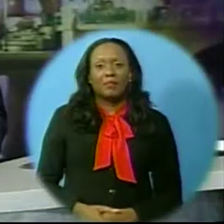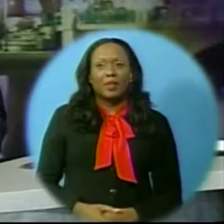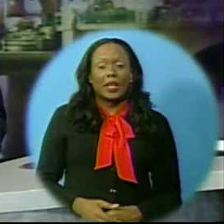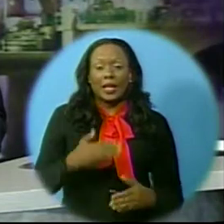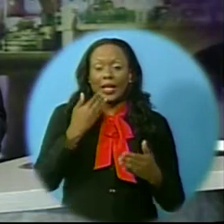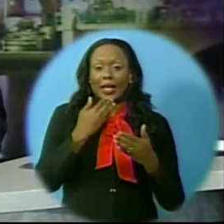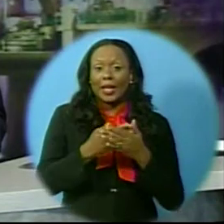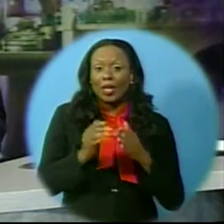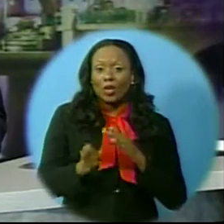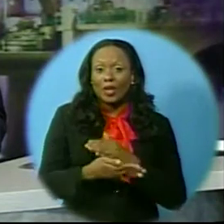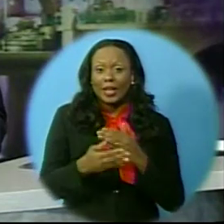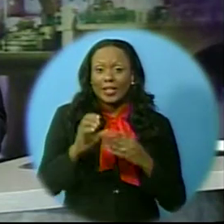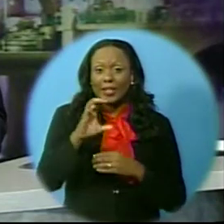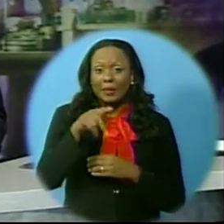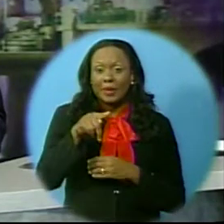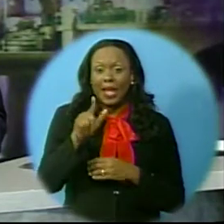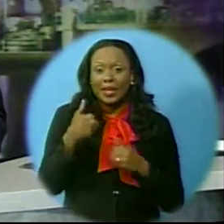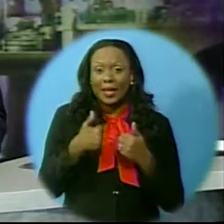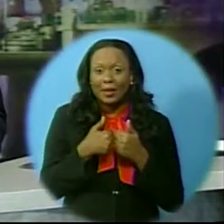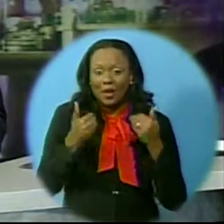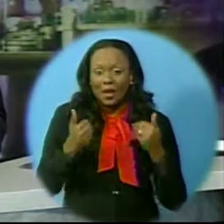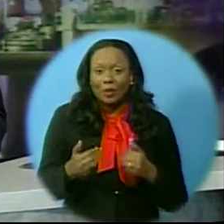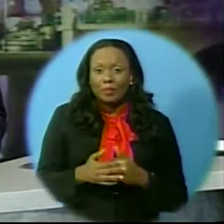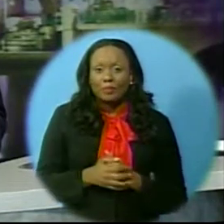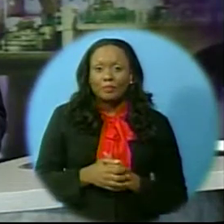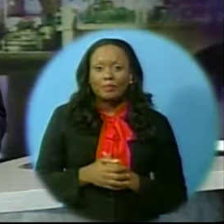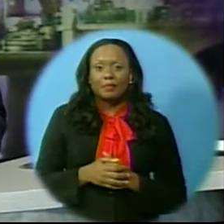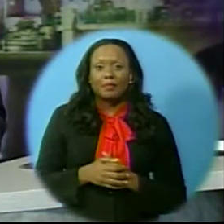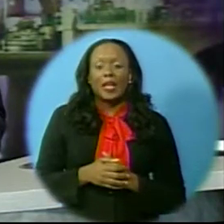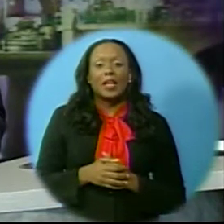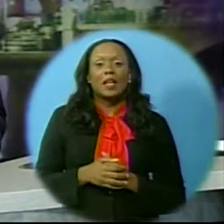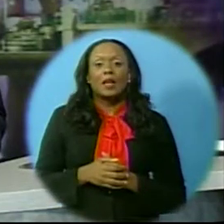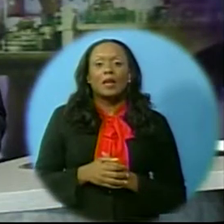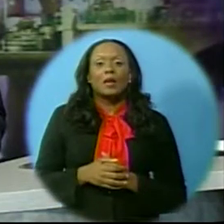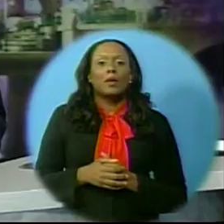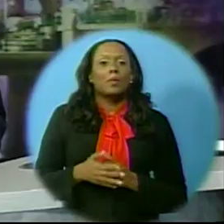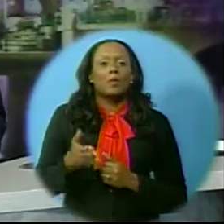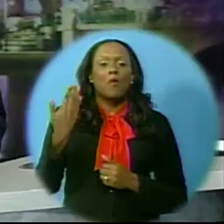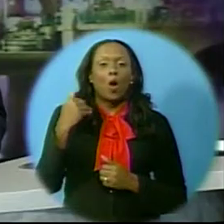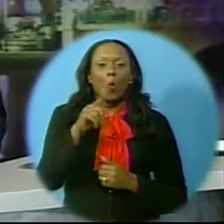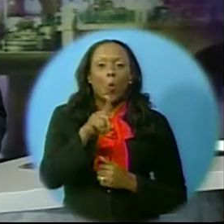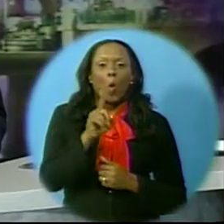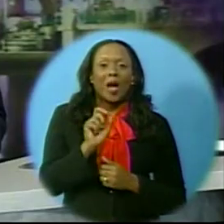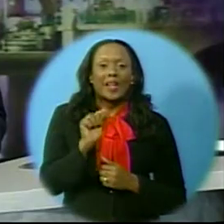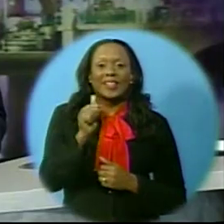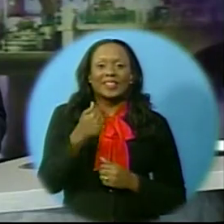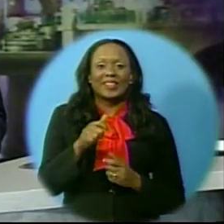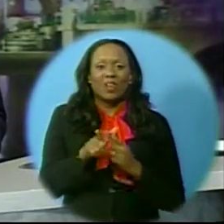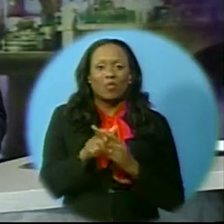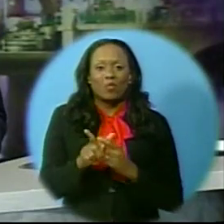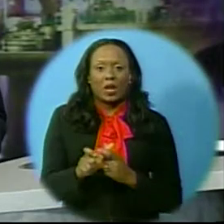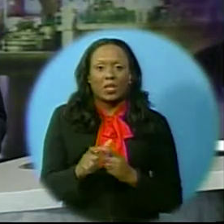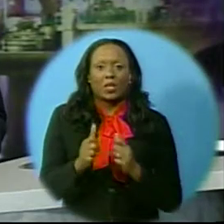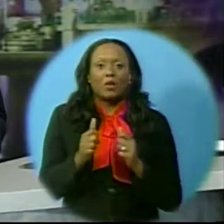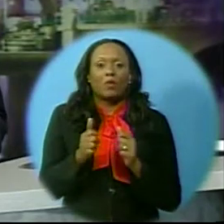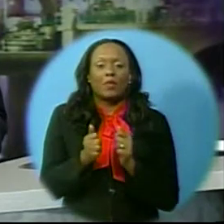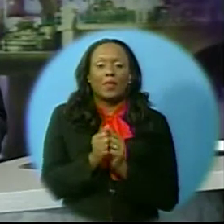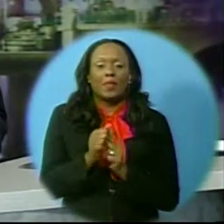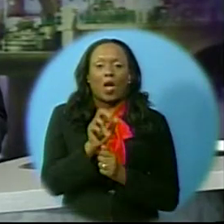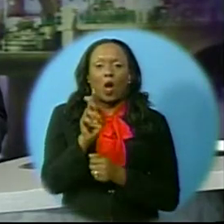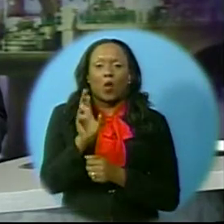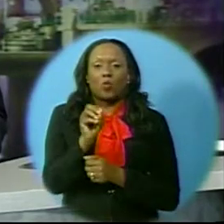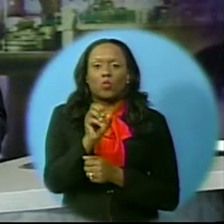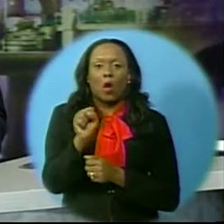good one on our hands in the first semi-final of CPL. Back to the beginning, where a 110 run fourth wicket partnership between Ross Taylor